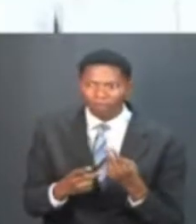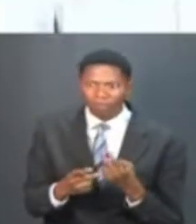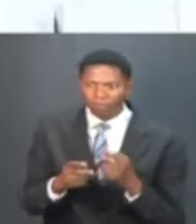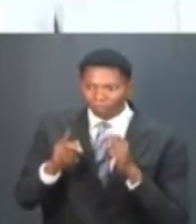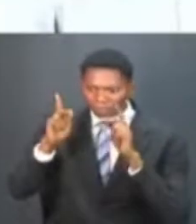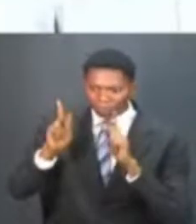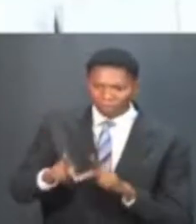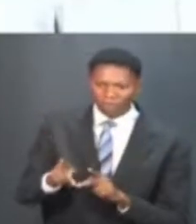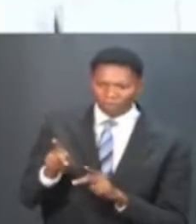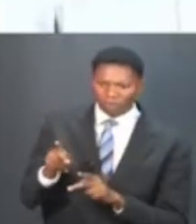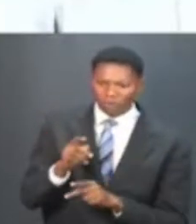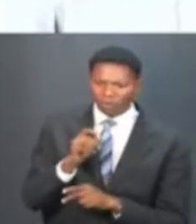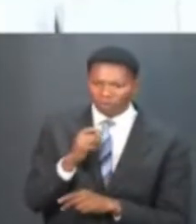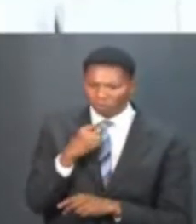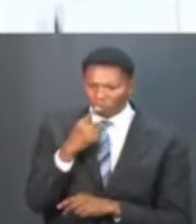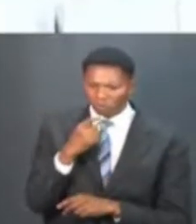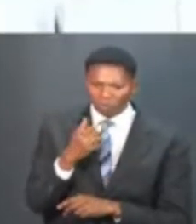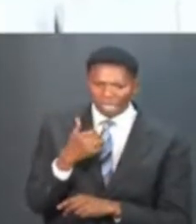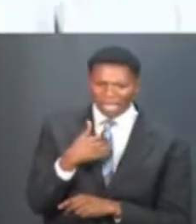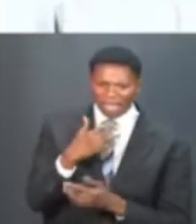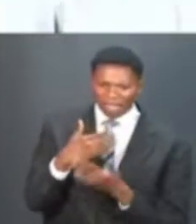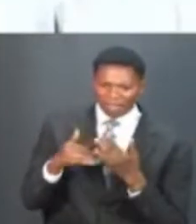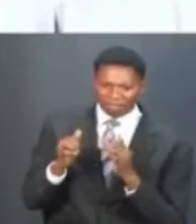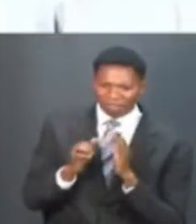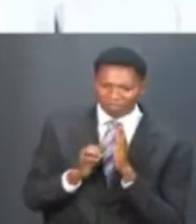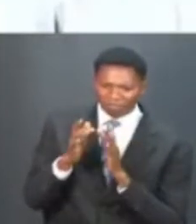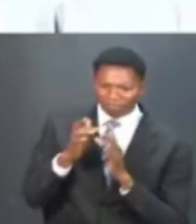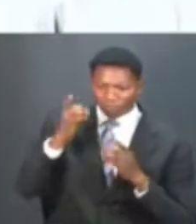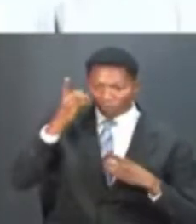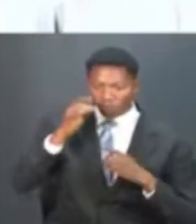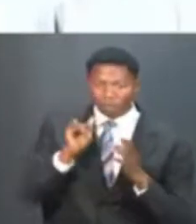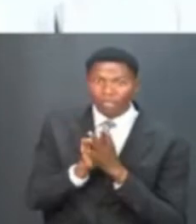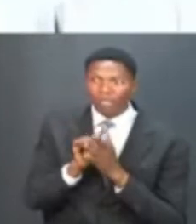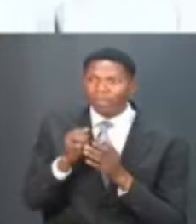deep-seated brain tumor that was successfully treated